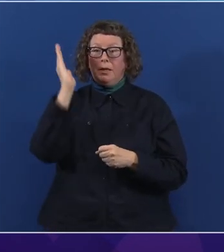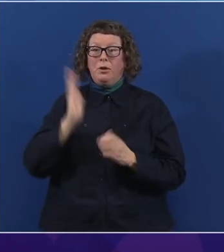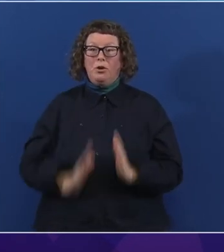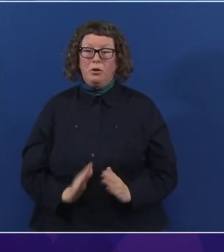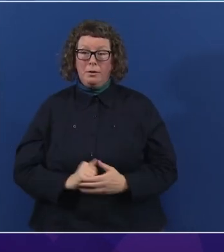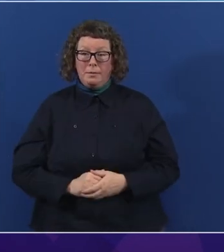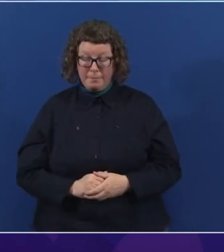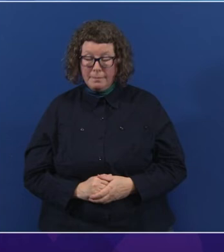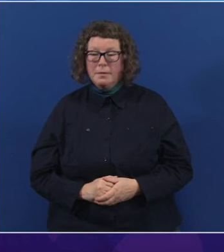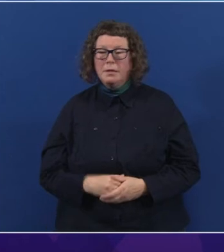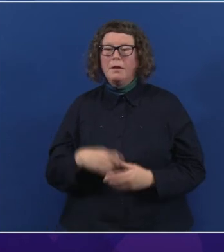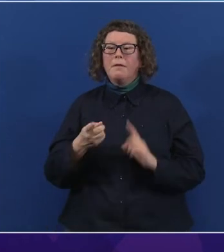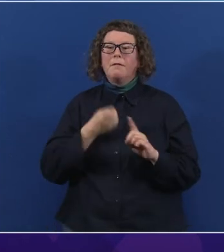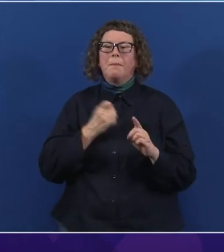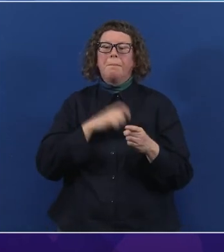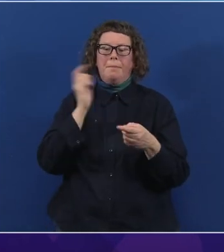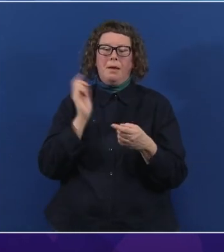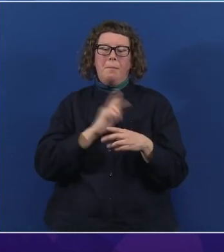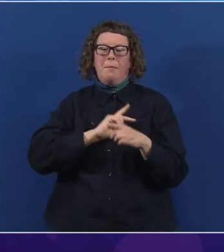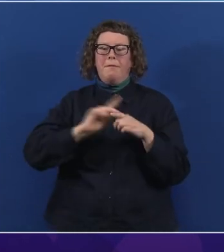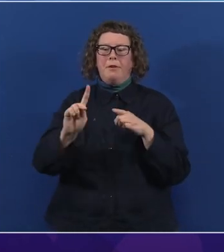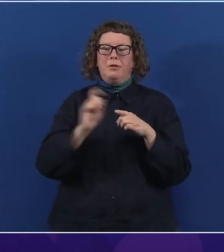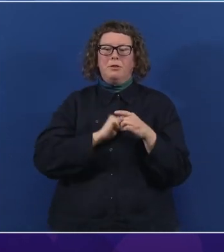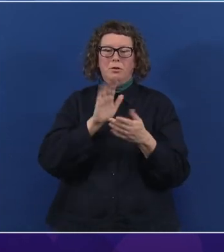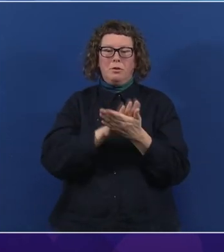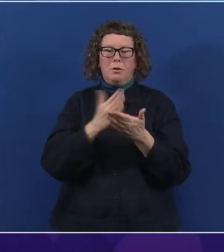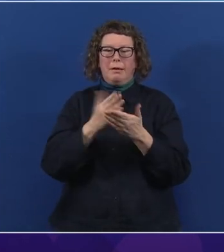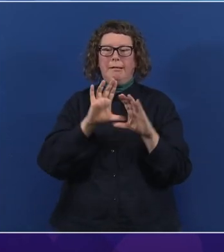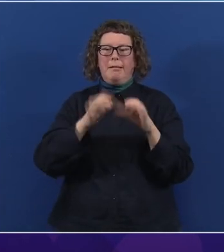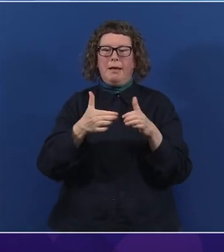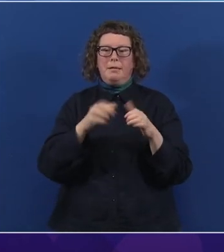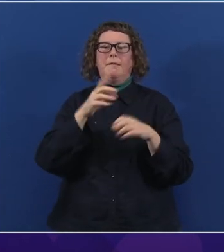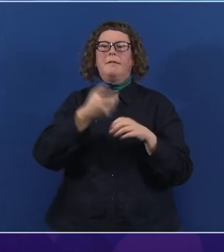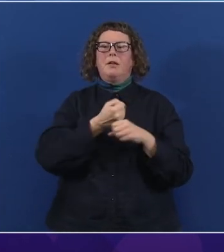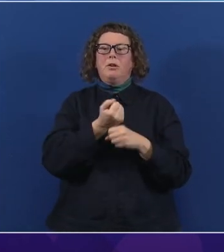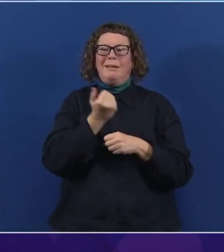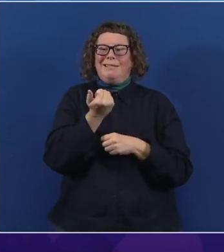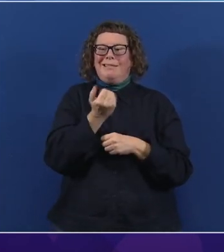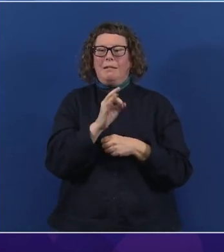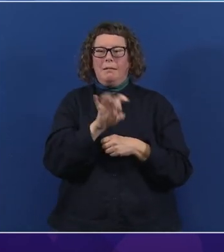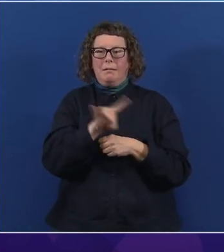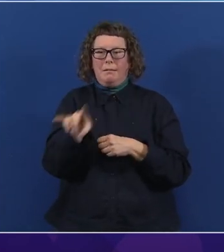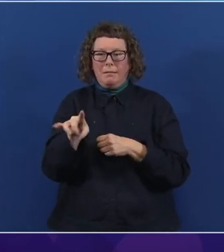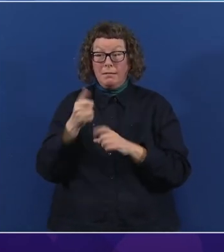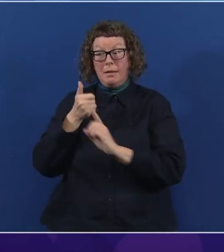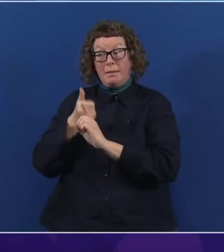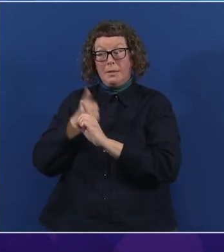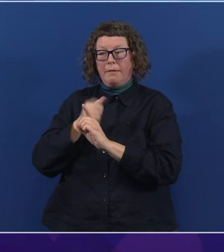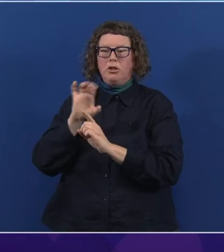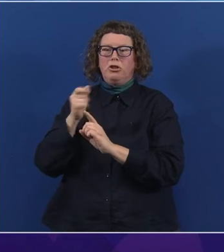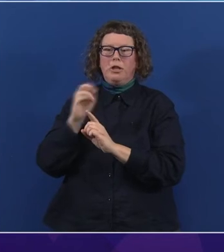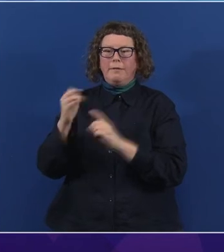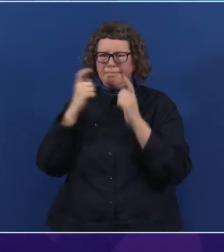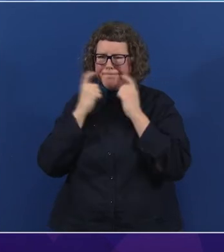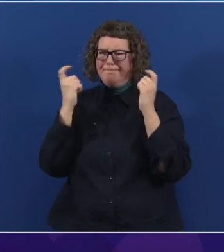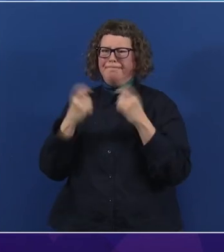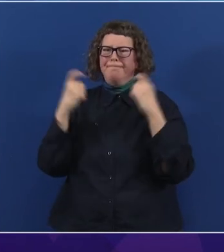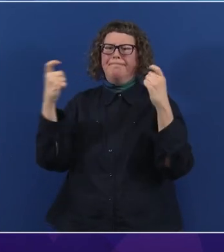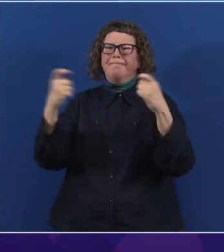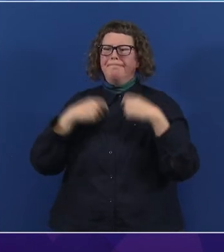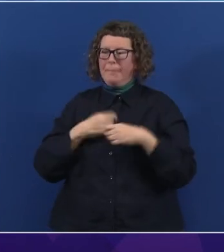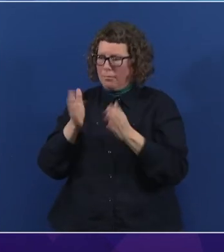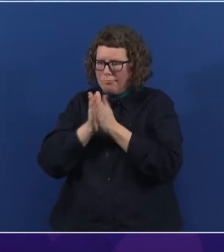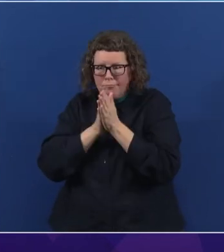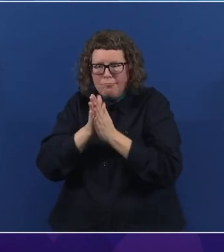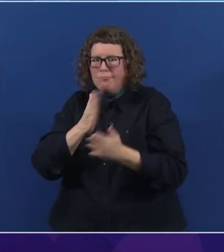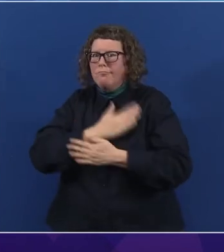graduate from the professional cooking class of 1988. He is an accomplished chef and passionate member